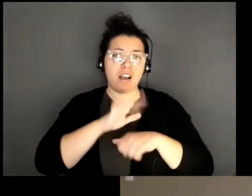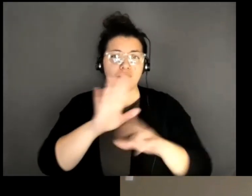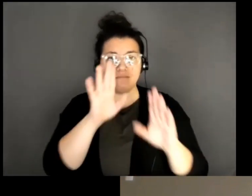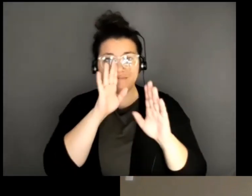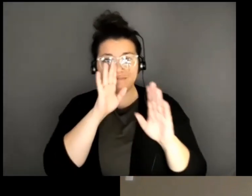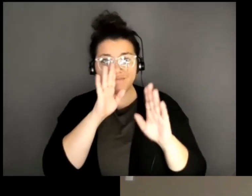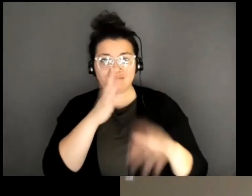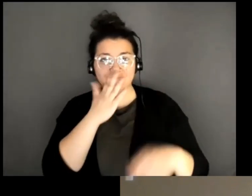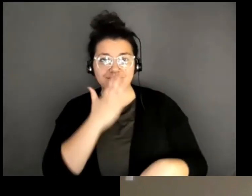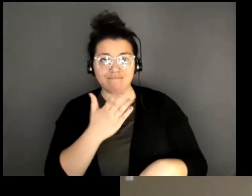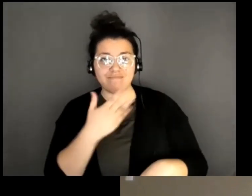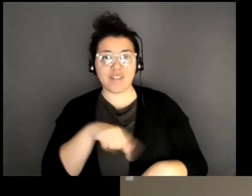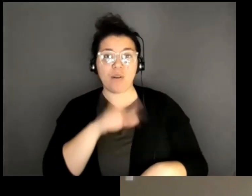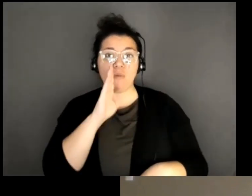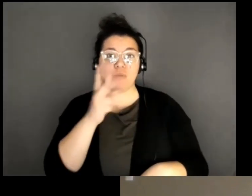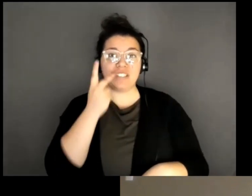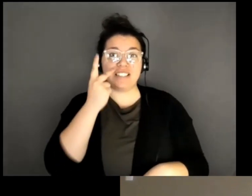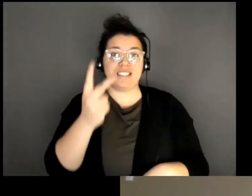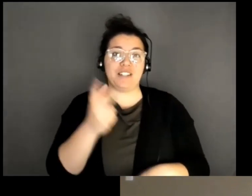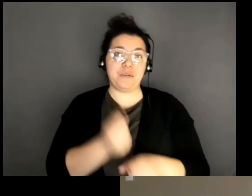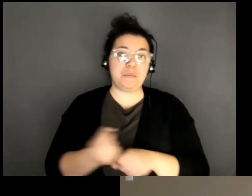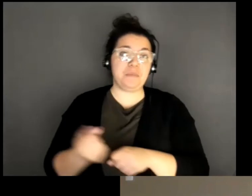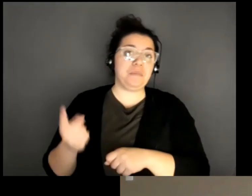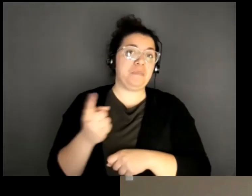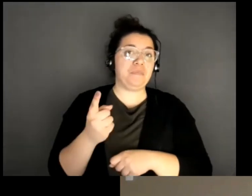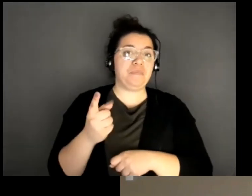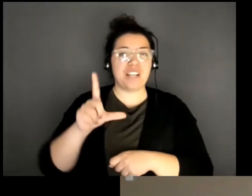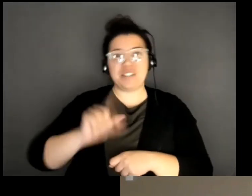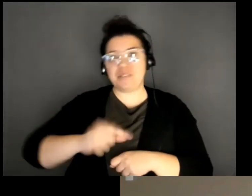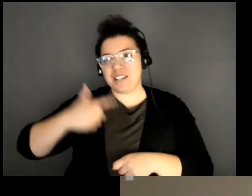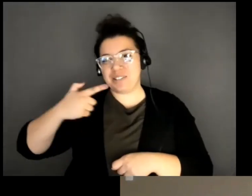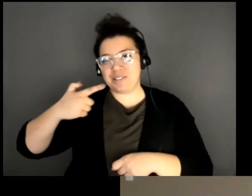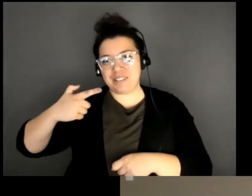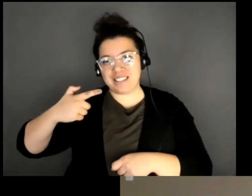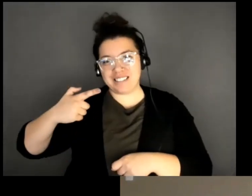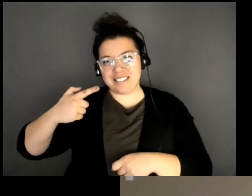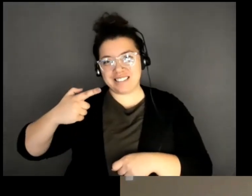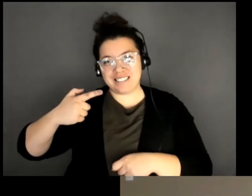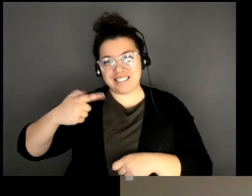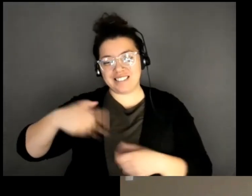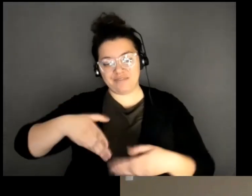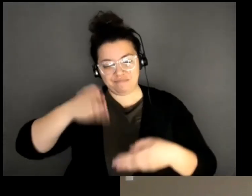we will see you in 2021. You are dismissed. Thanks, everybody.